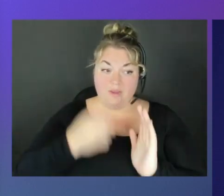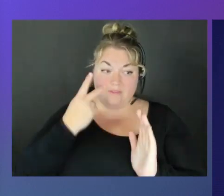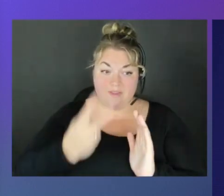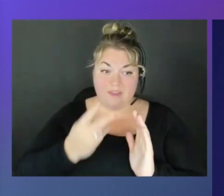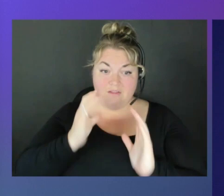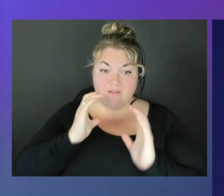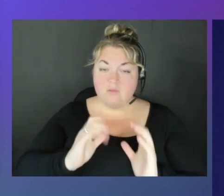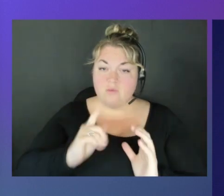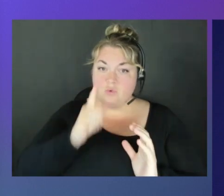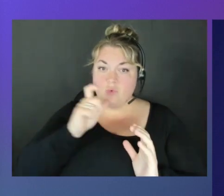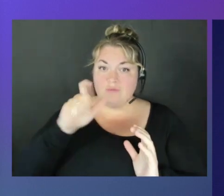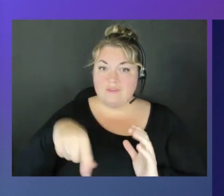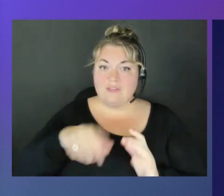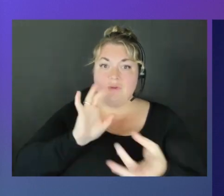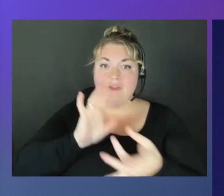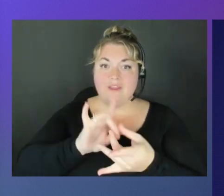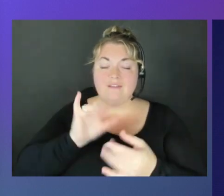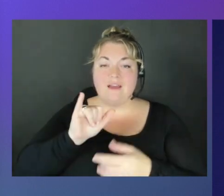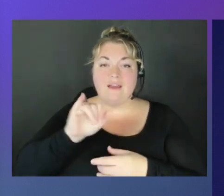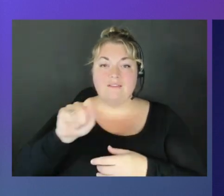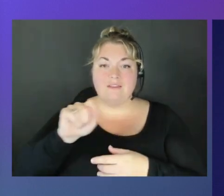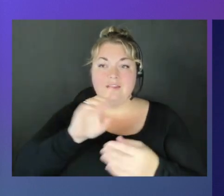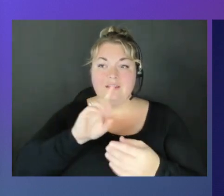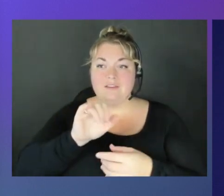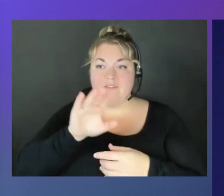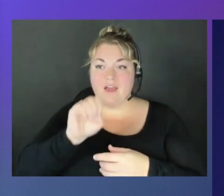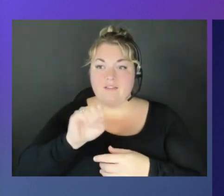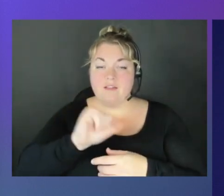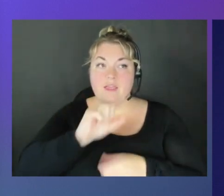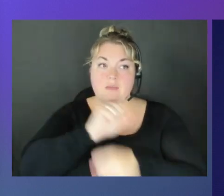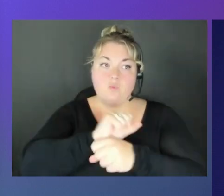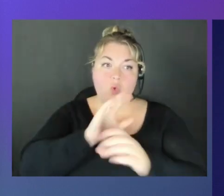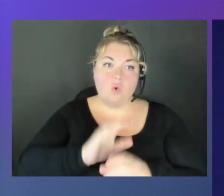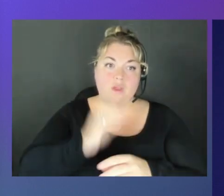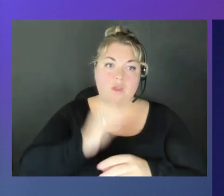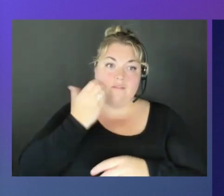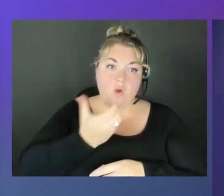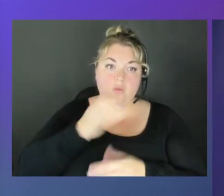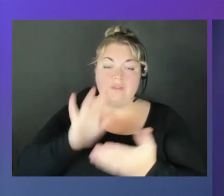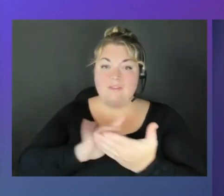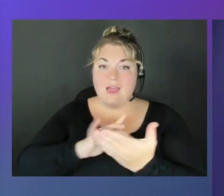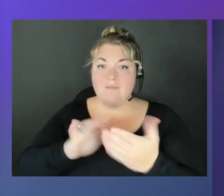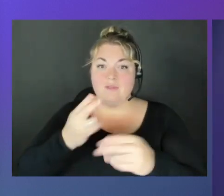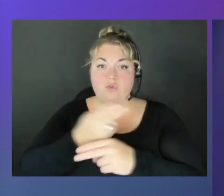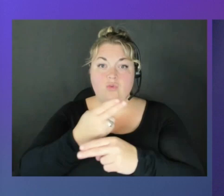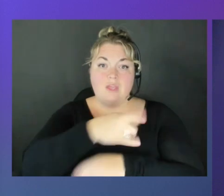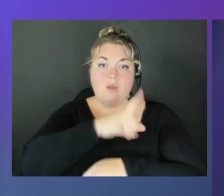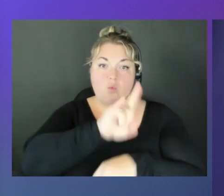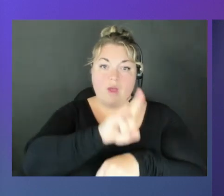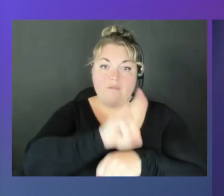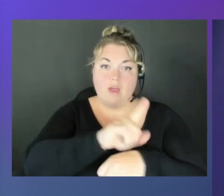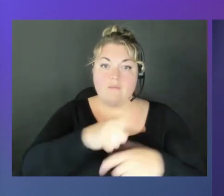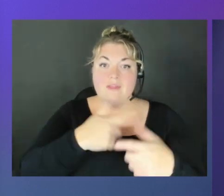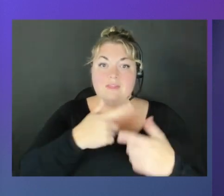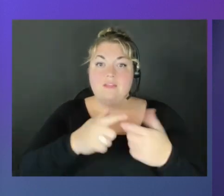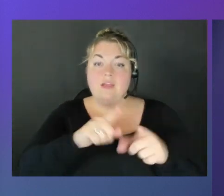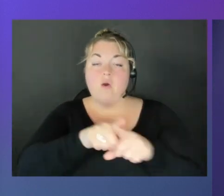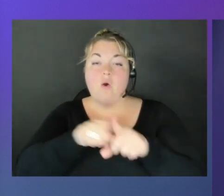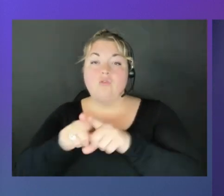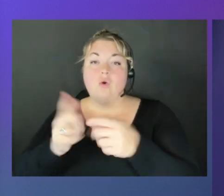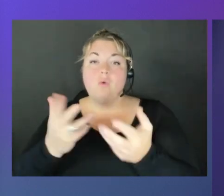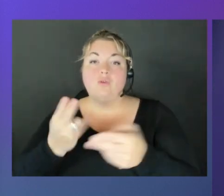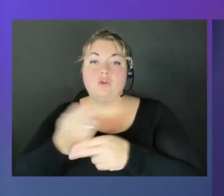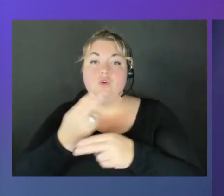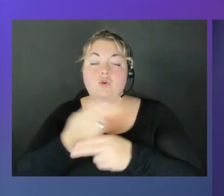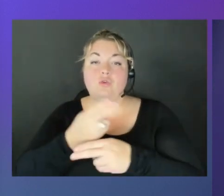connect IT devices like employee tablets and phones using Wi-Fi, but then they want to use